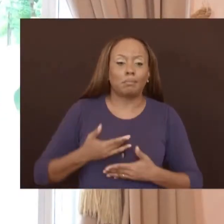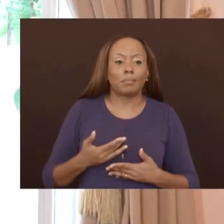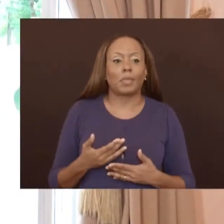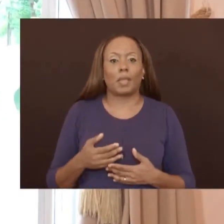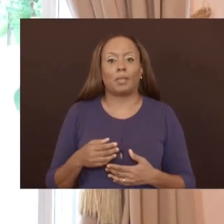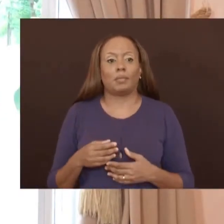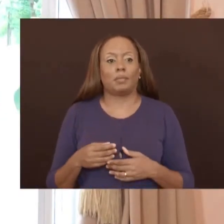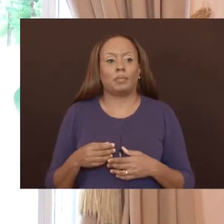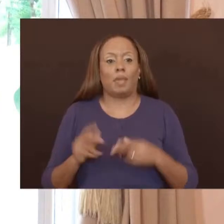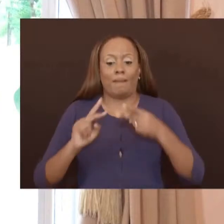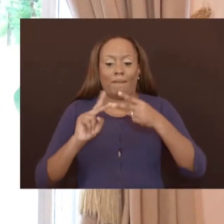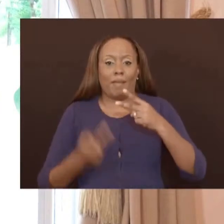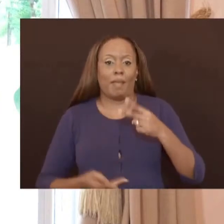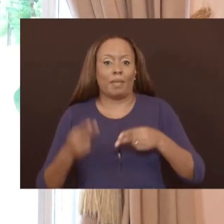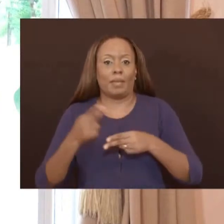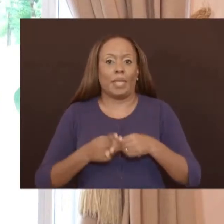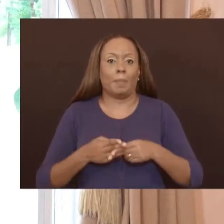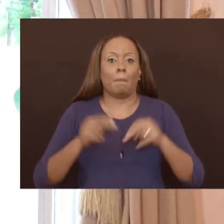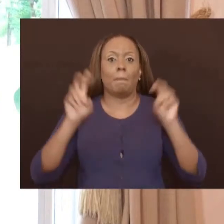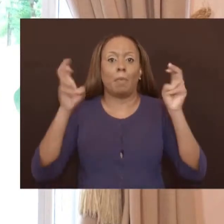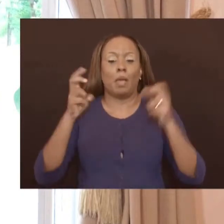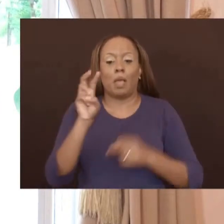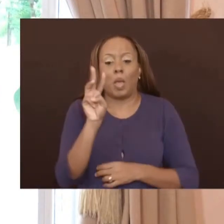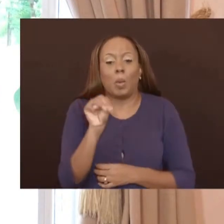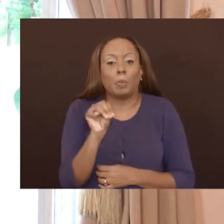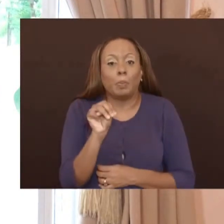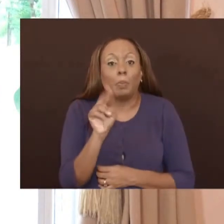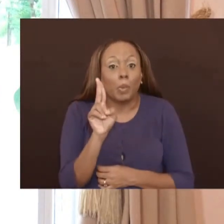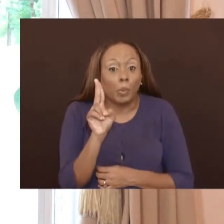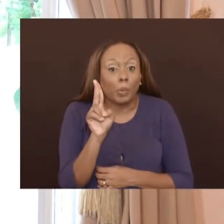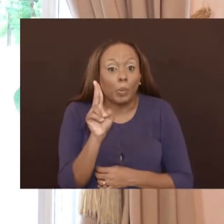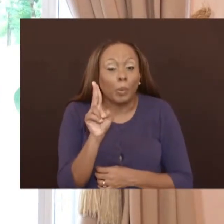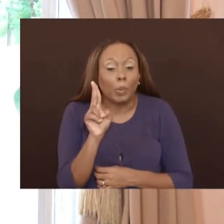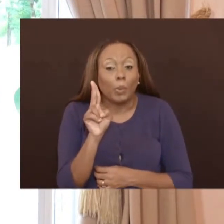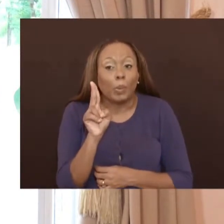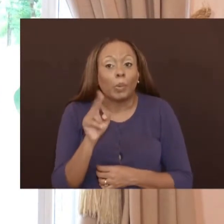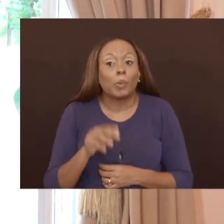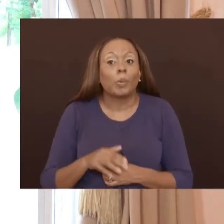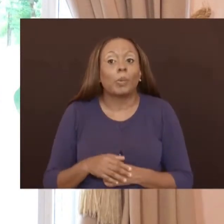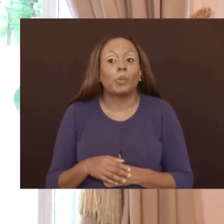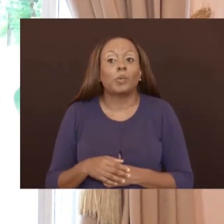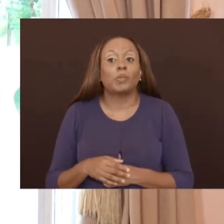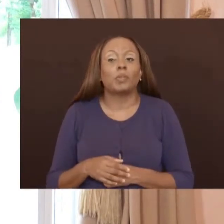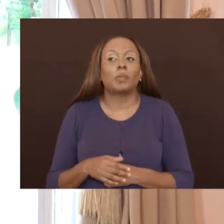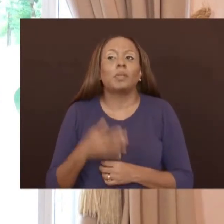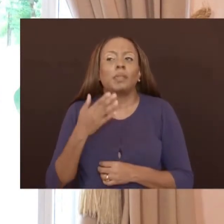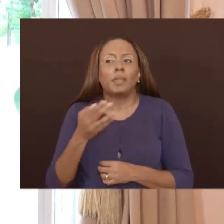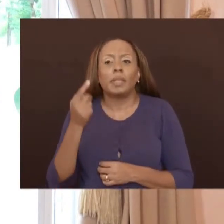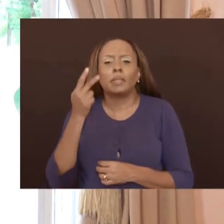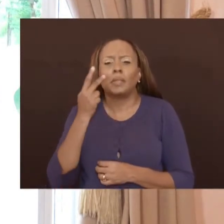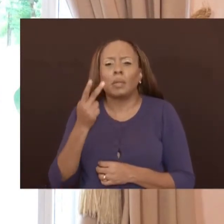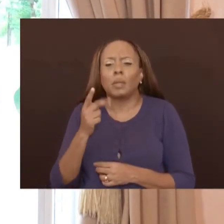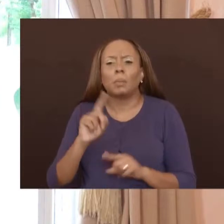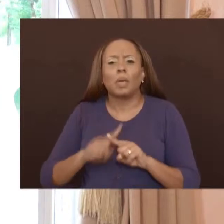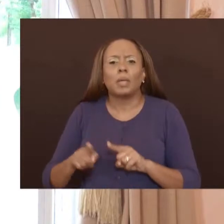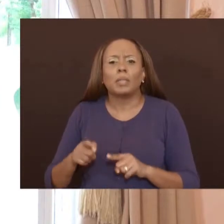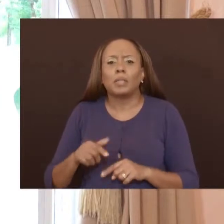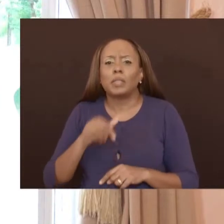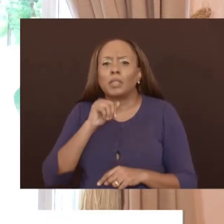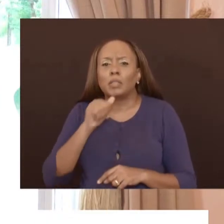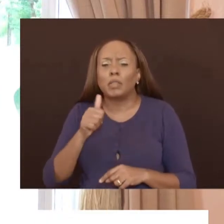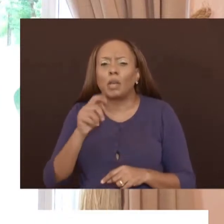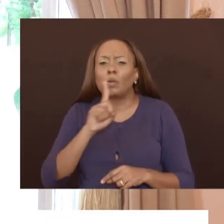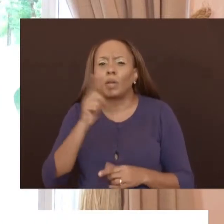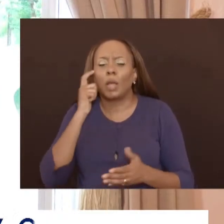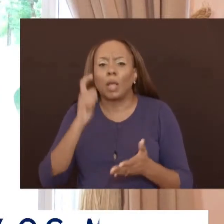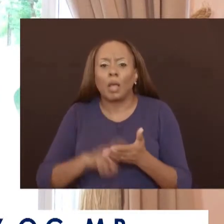is, they were seeing a virus that they could not initially identify at first. And of course, once PAHO